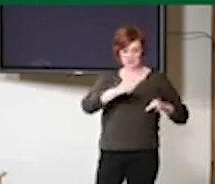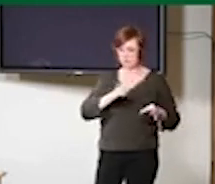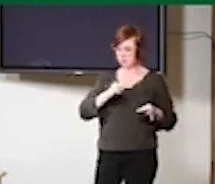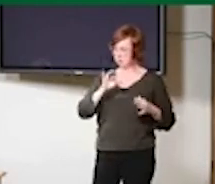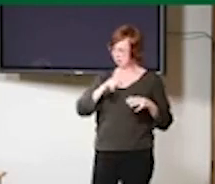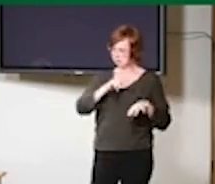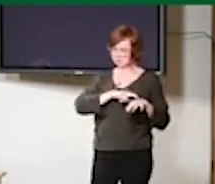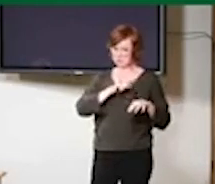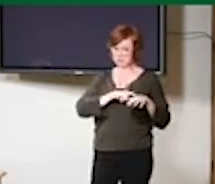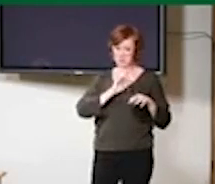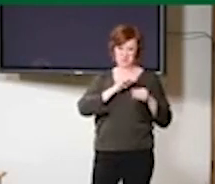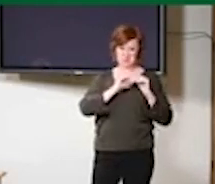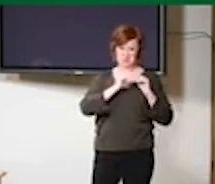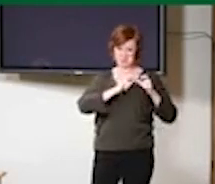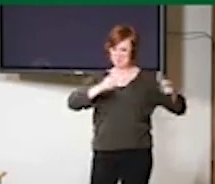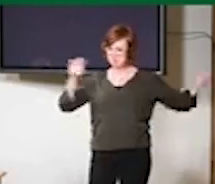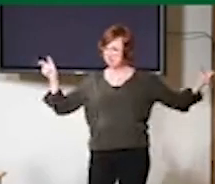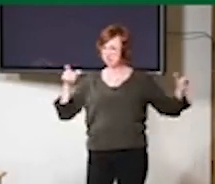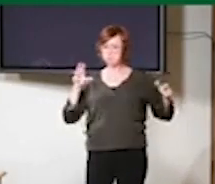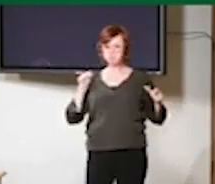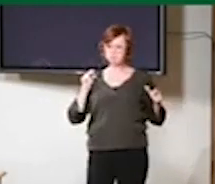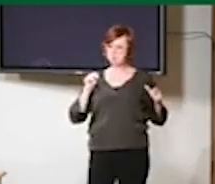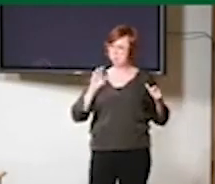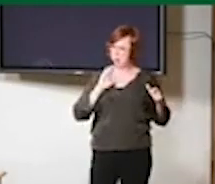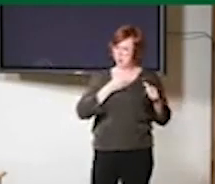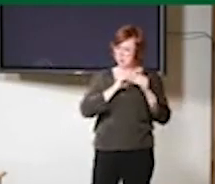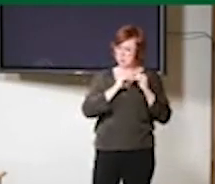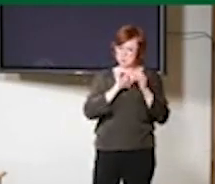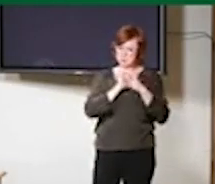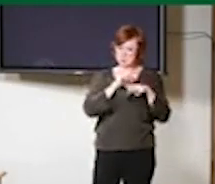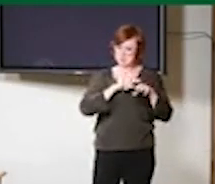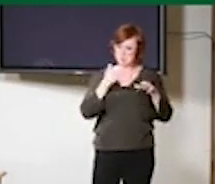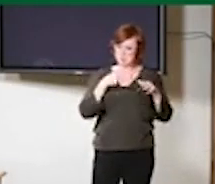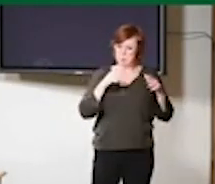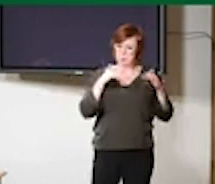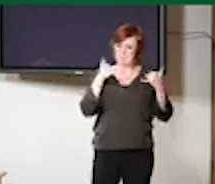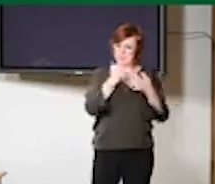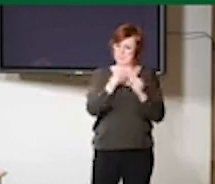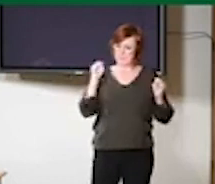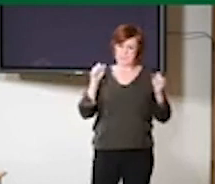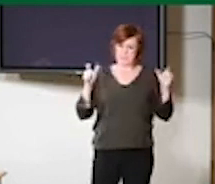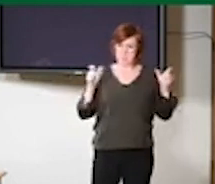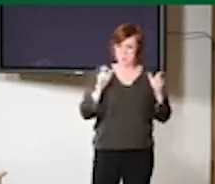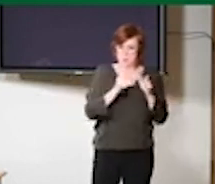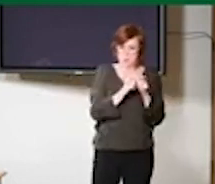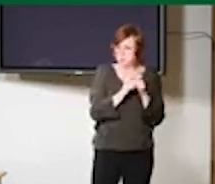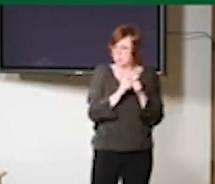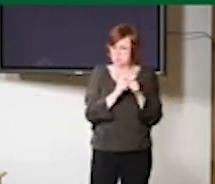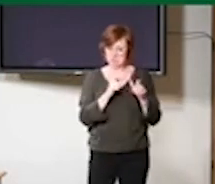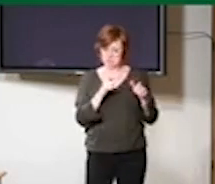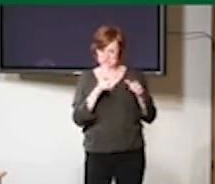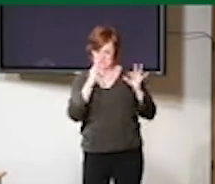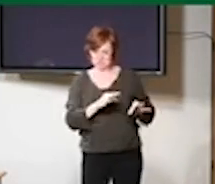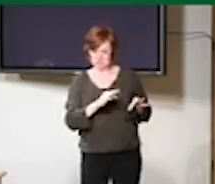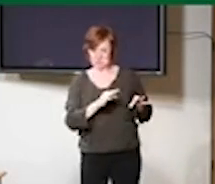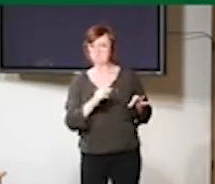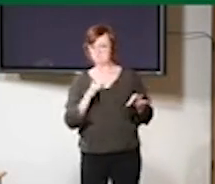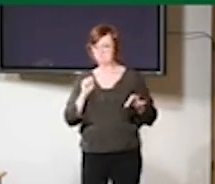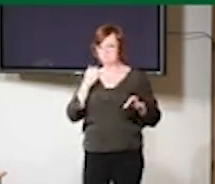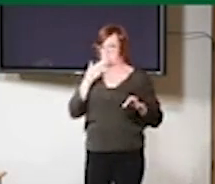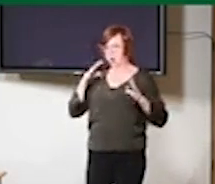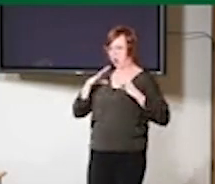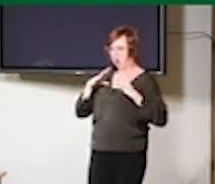about, is this sustainable? But, like the Premier said, we have seen, all of us have